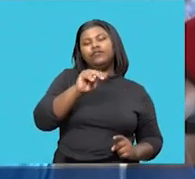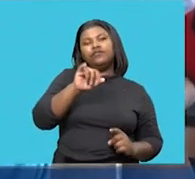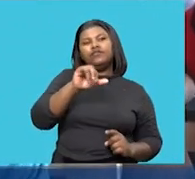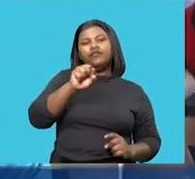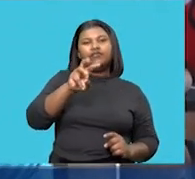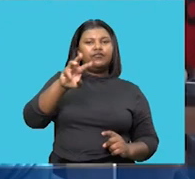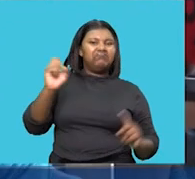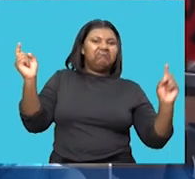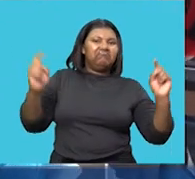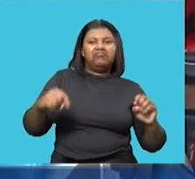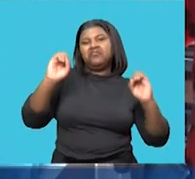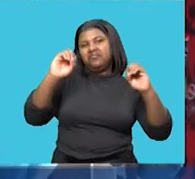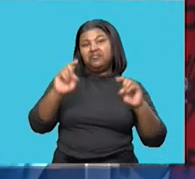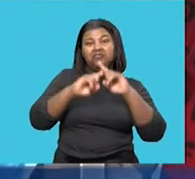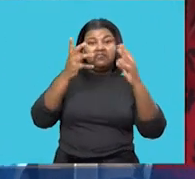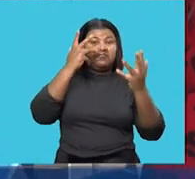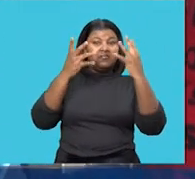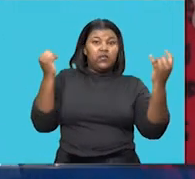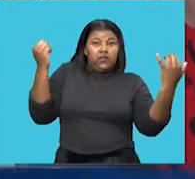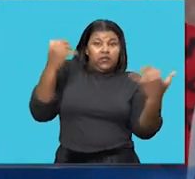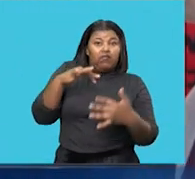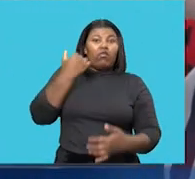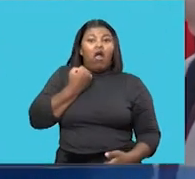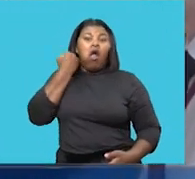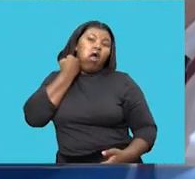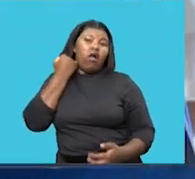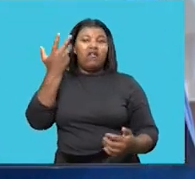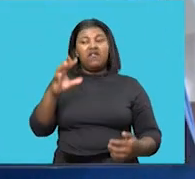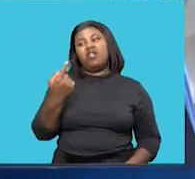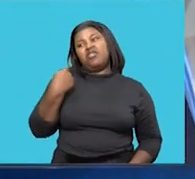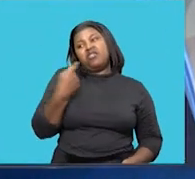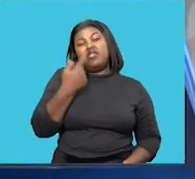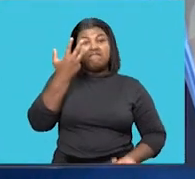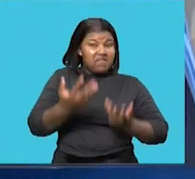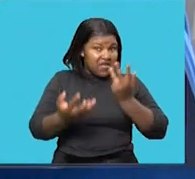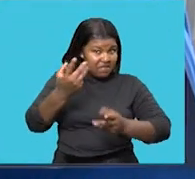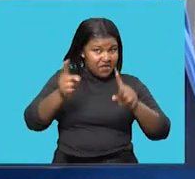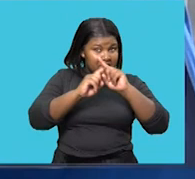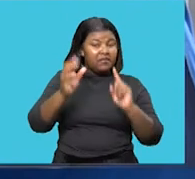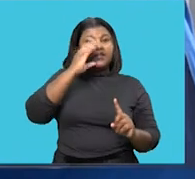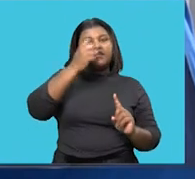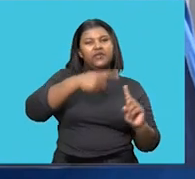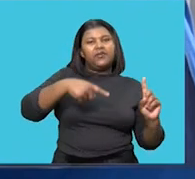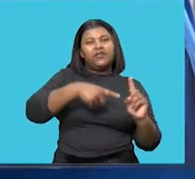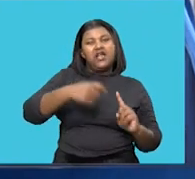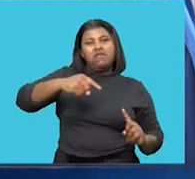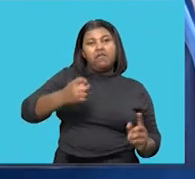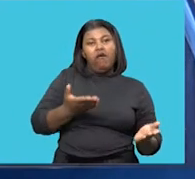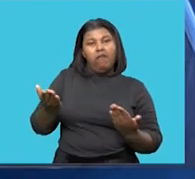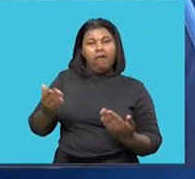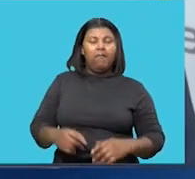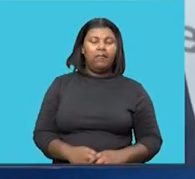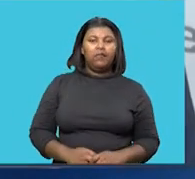elibhade nokushiya umbuzo ukuthi ngabe usashaqwe isigameko sokubanjwa kwakhe inkunzi yini. Kodwa kumkhulumeli womnyango bese silandisa